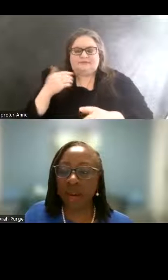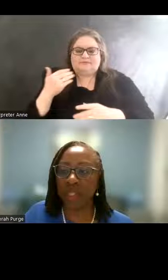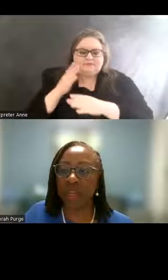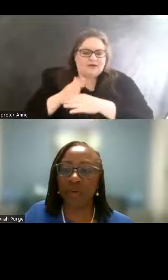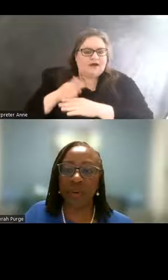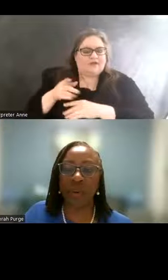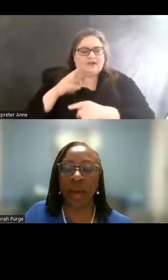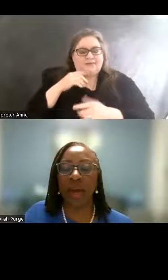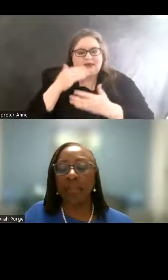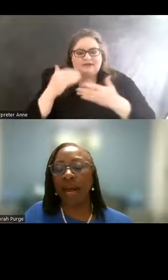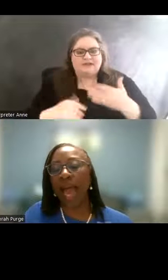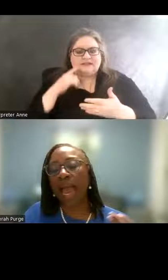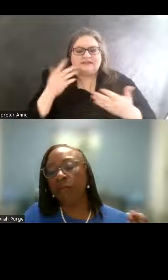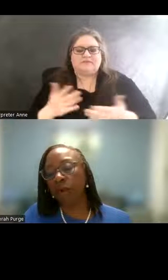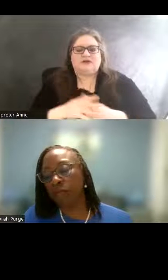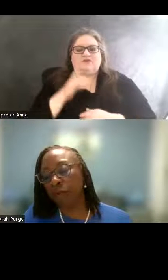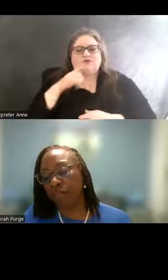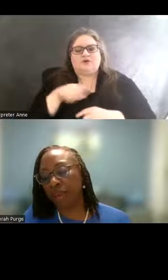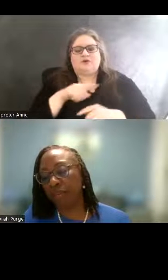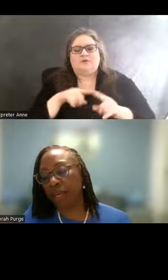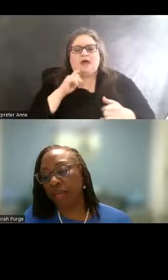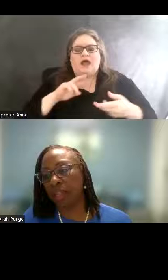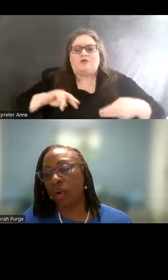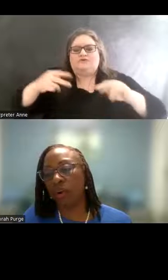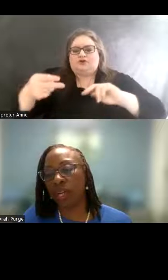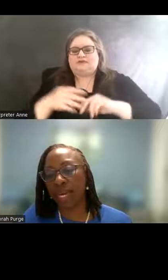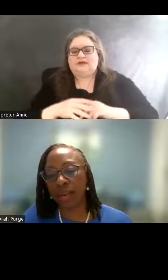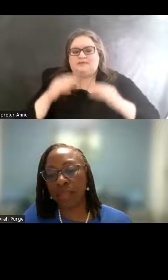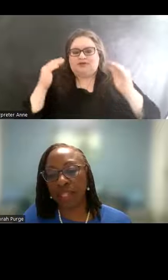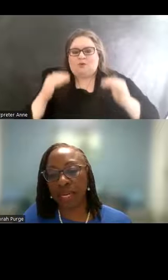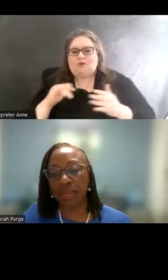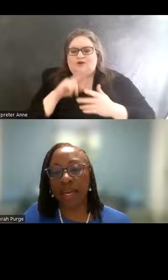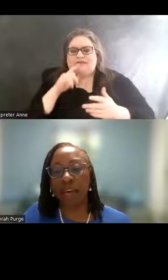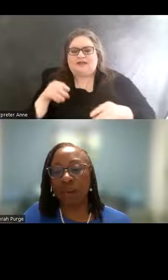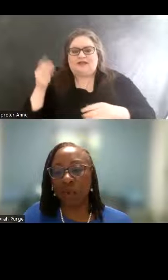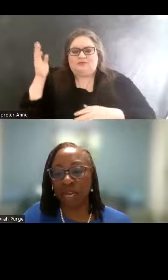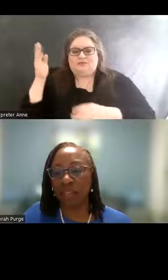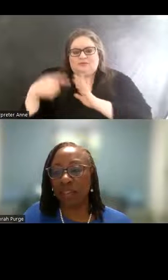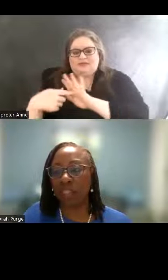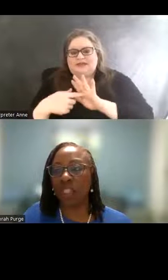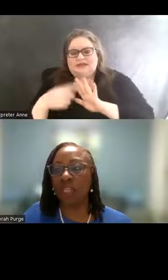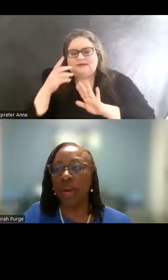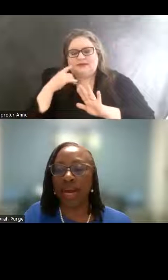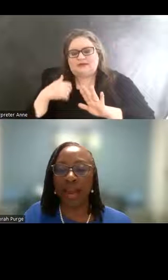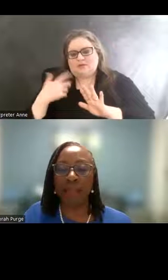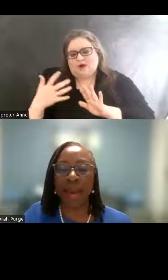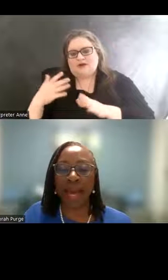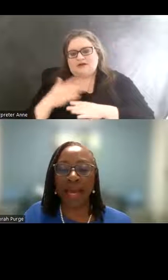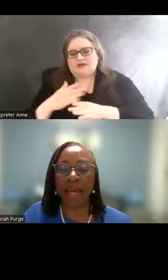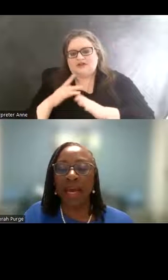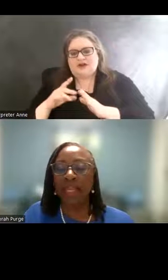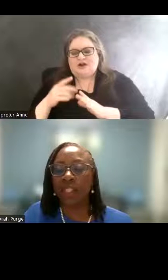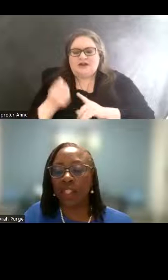three numbers here for you, but I reversed them in the order that he presented them because I wanted to share an